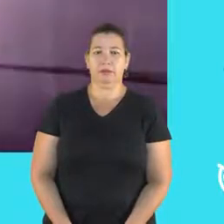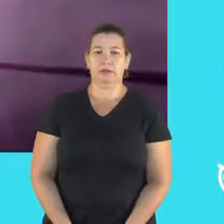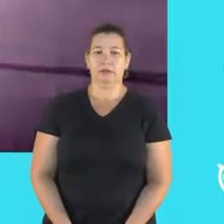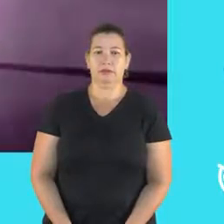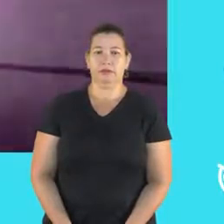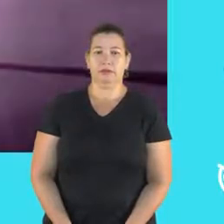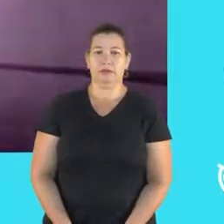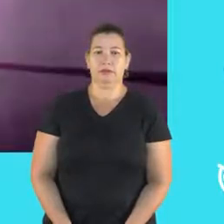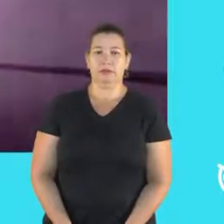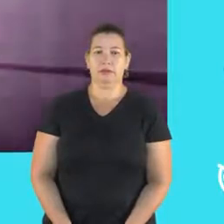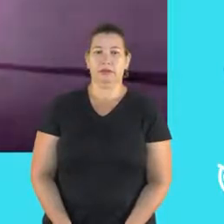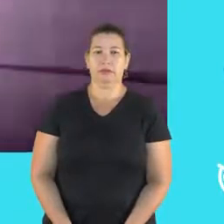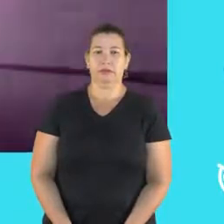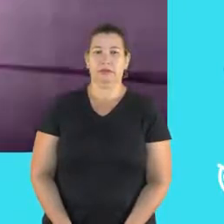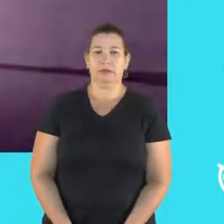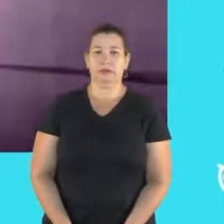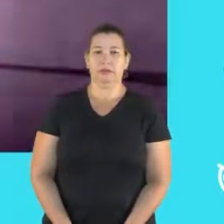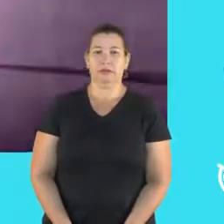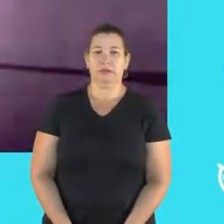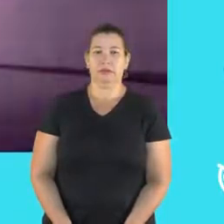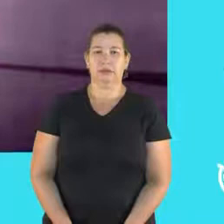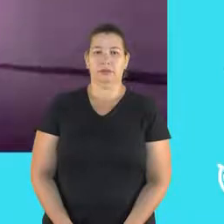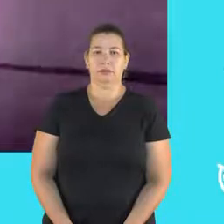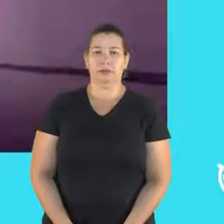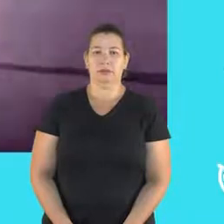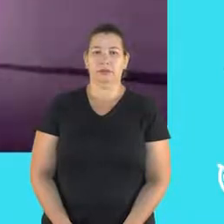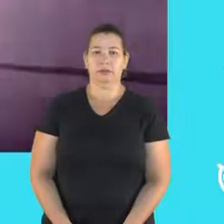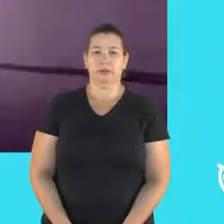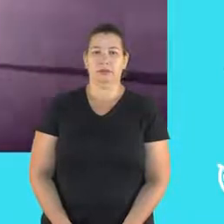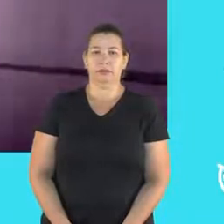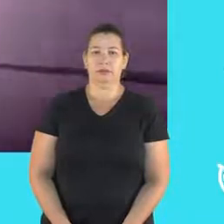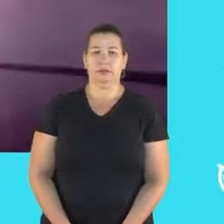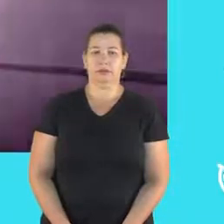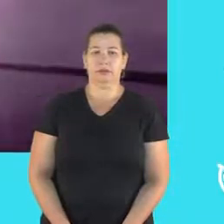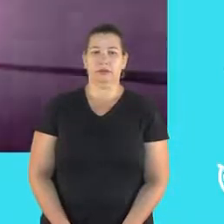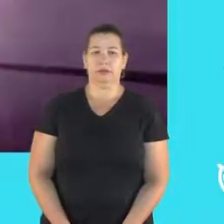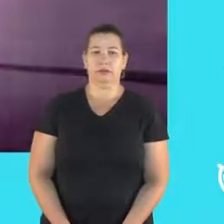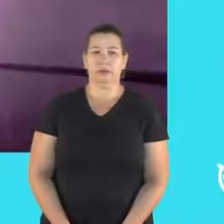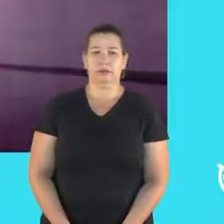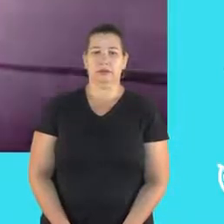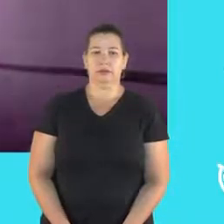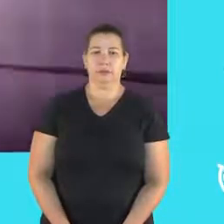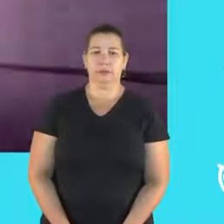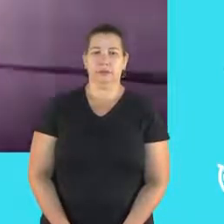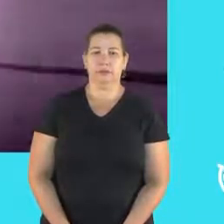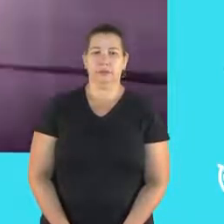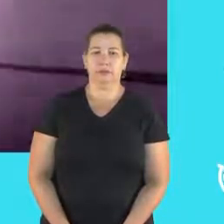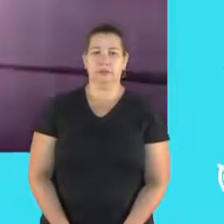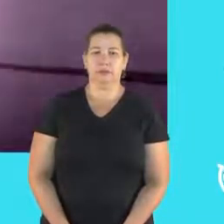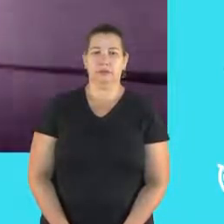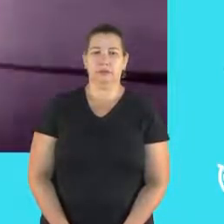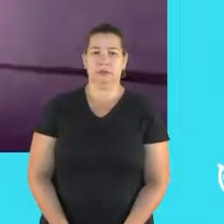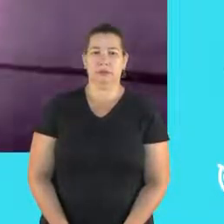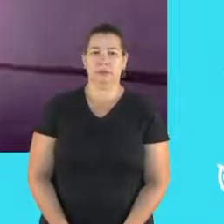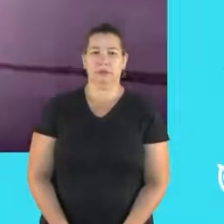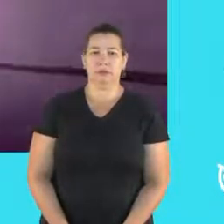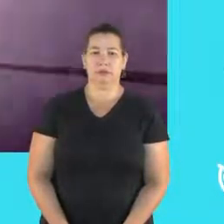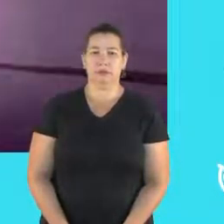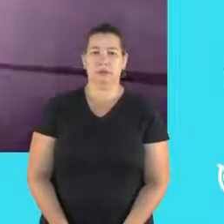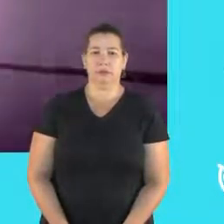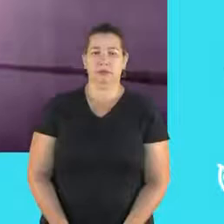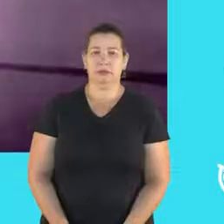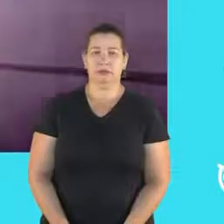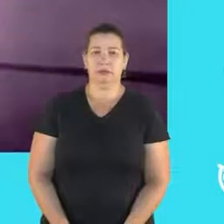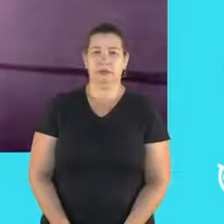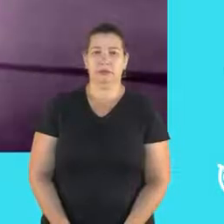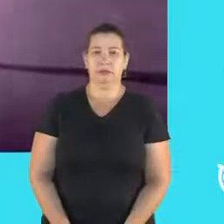time, the endocrine system manages to keep our bodies in a state of balance. And through its constant regulation, it drives the